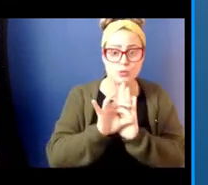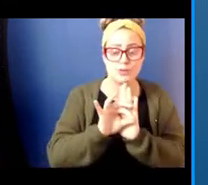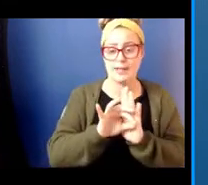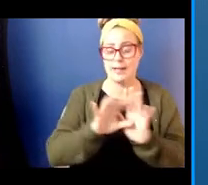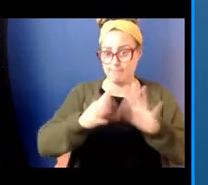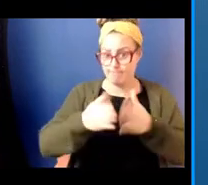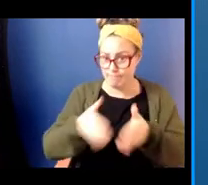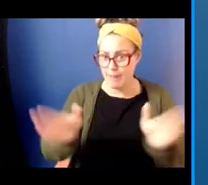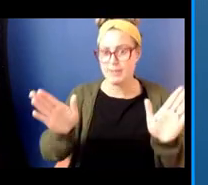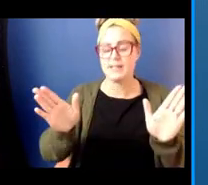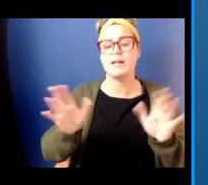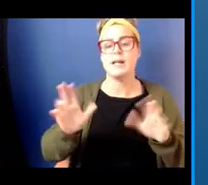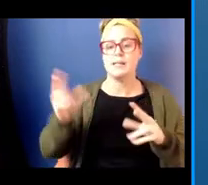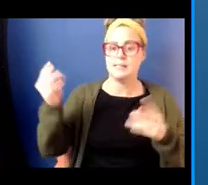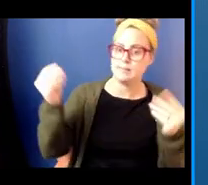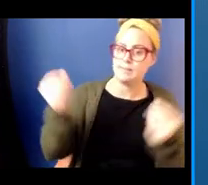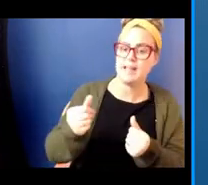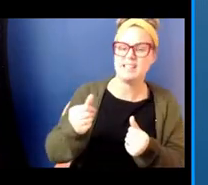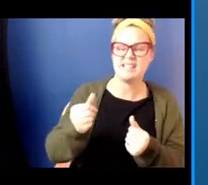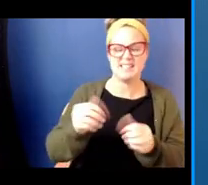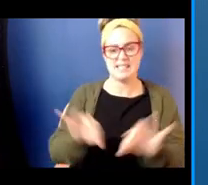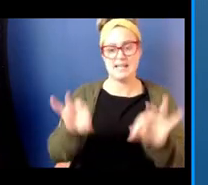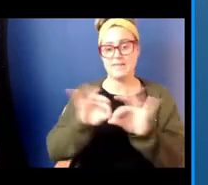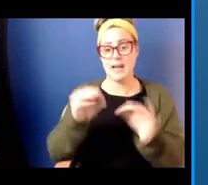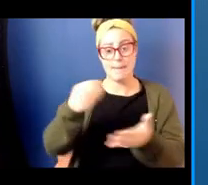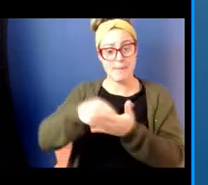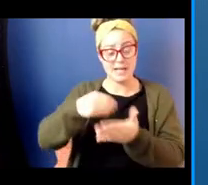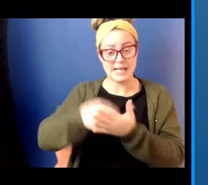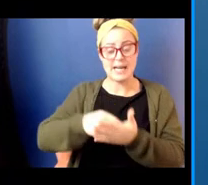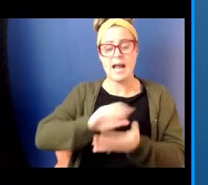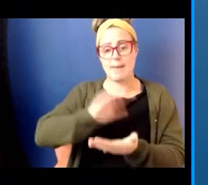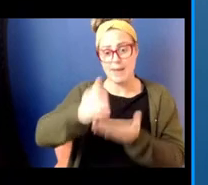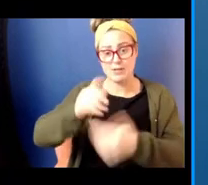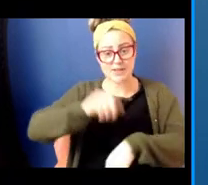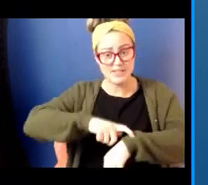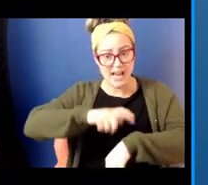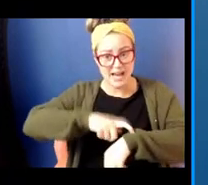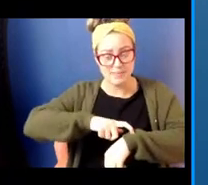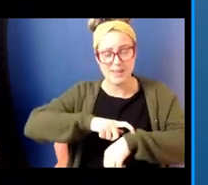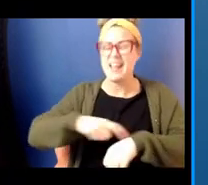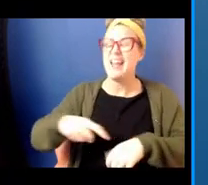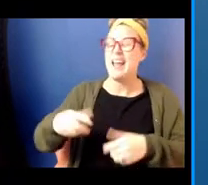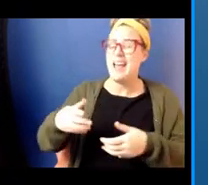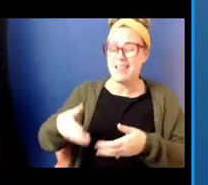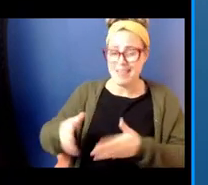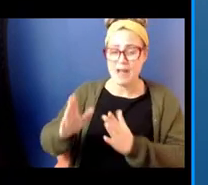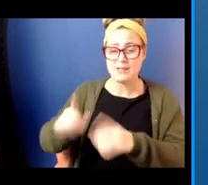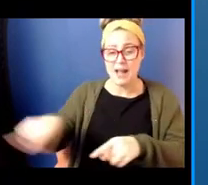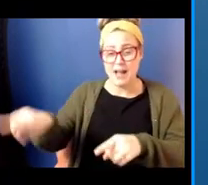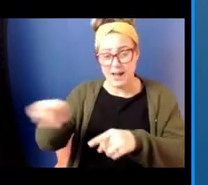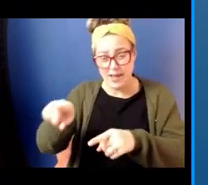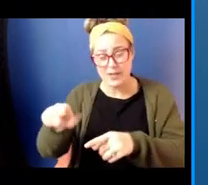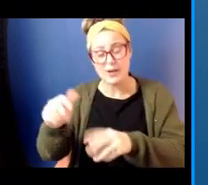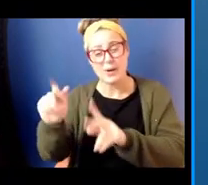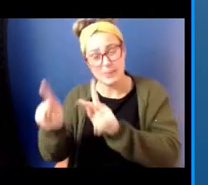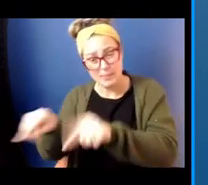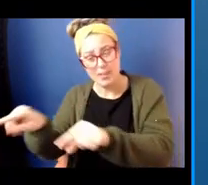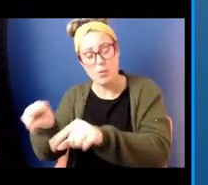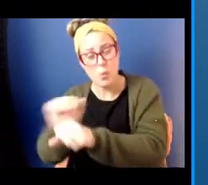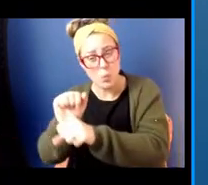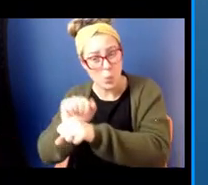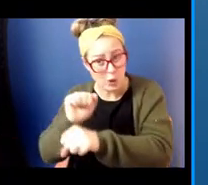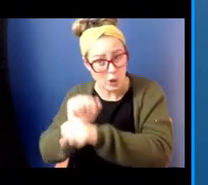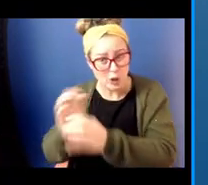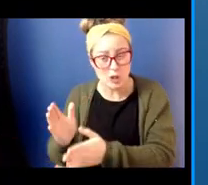amounts of time to caucus disadvantaging hourly workers and anyone who does not have the flexibility